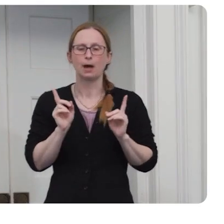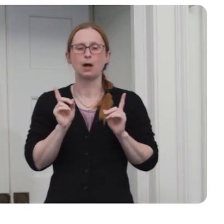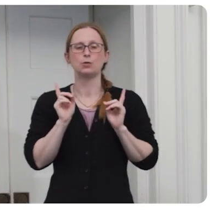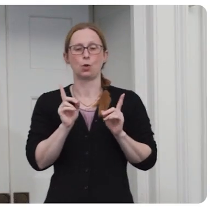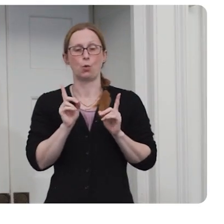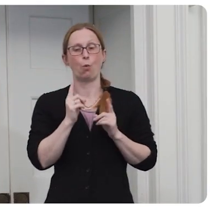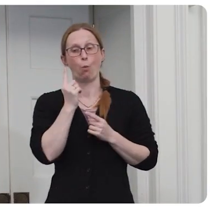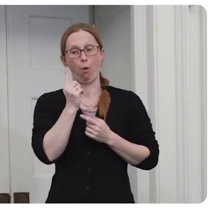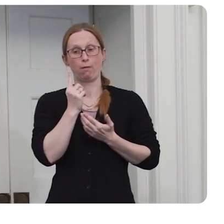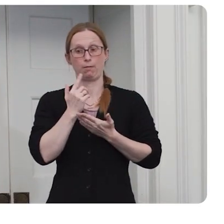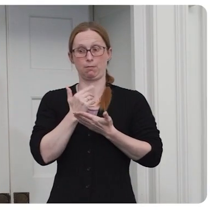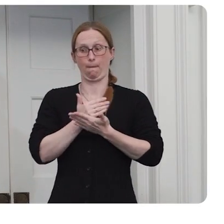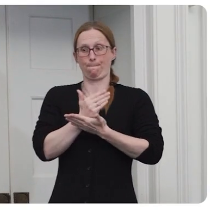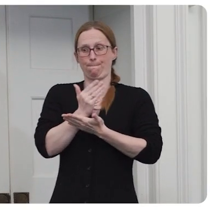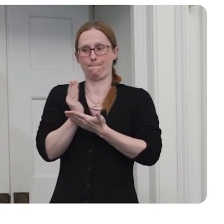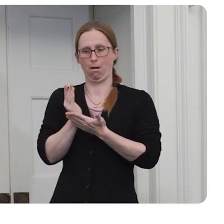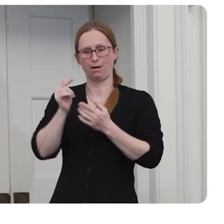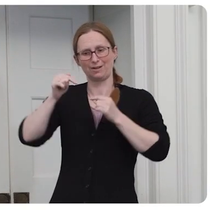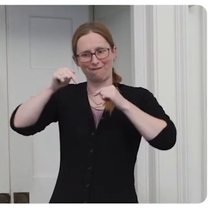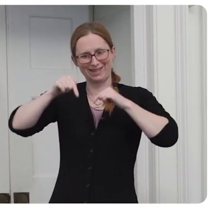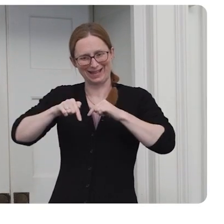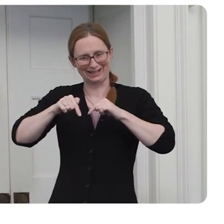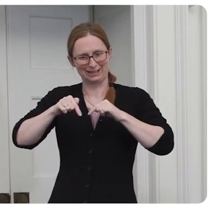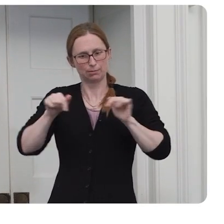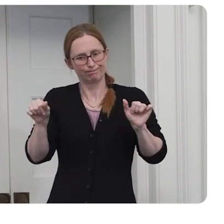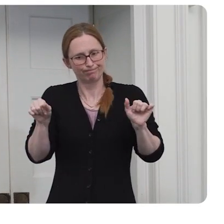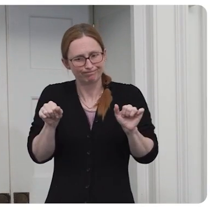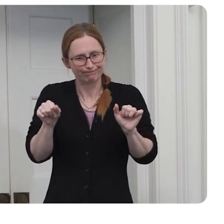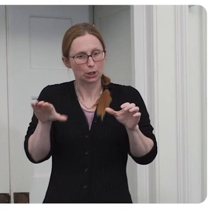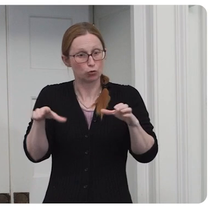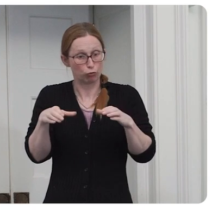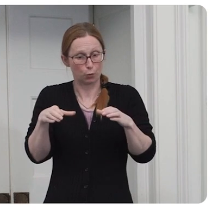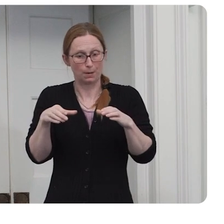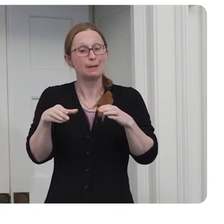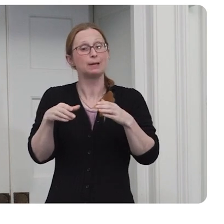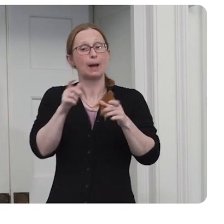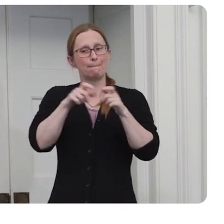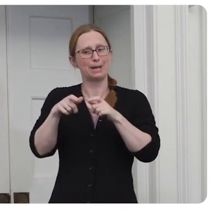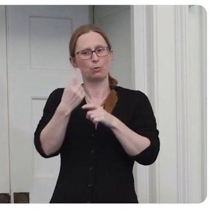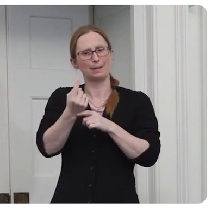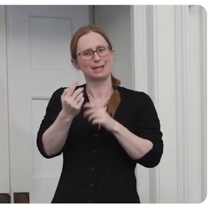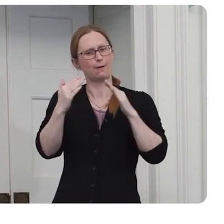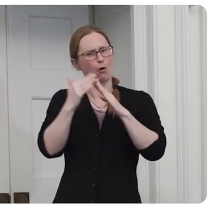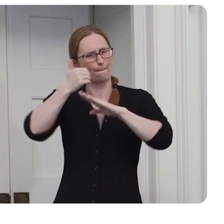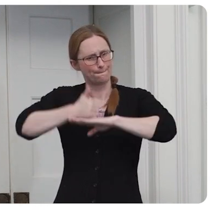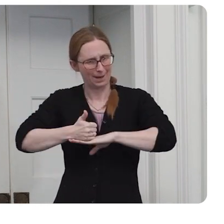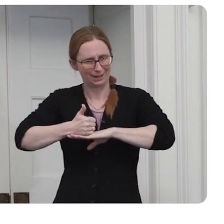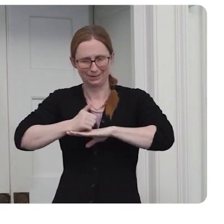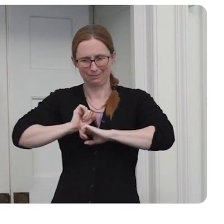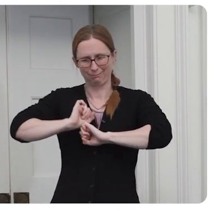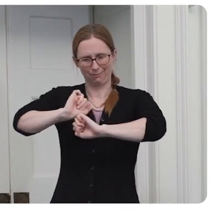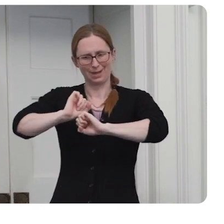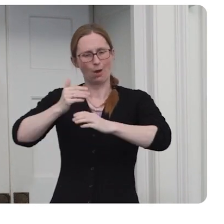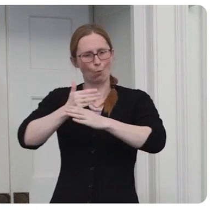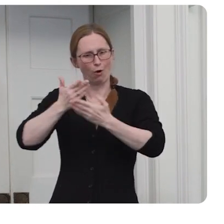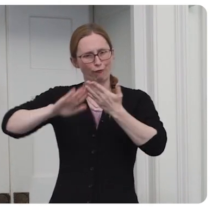But so one portion, one sector of this kind of marginalized group that I looked at were people who were home-based